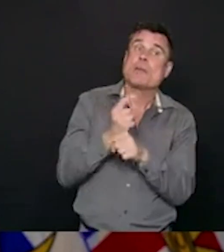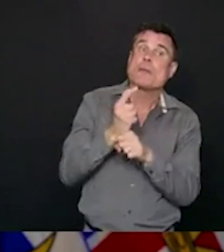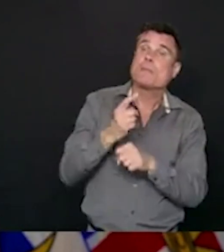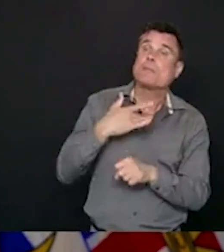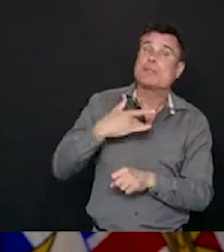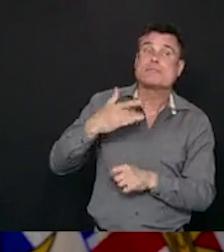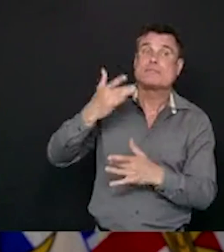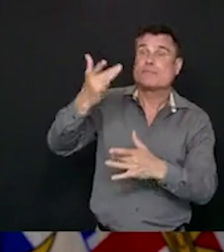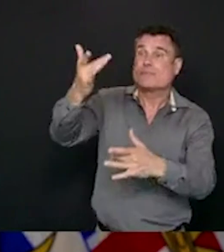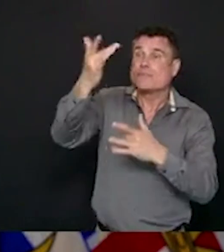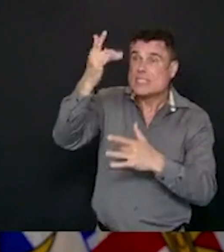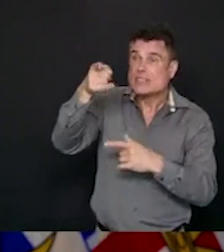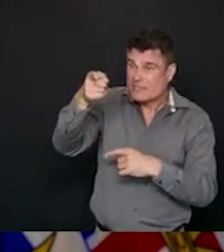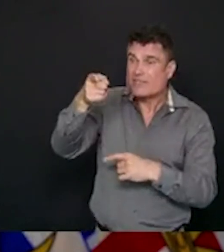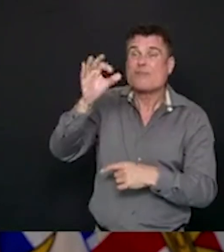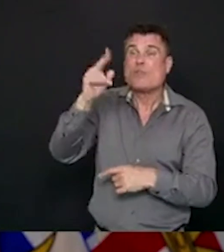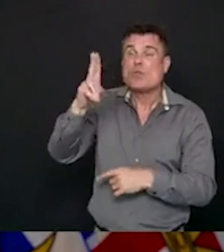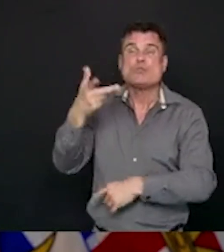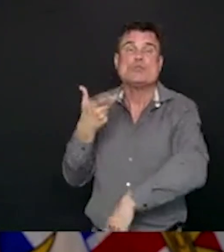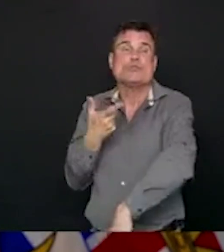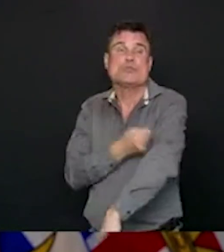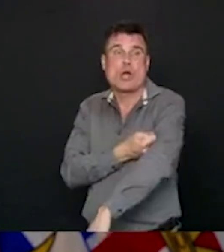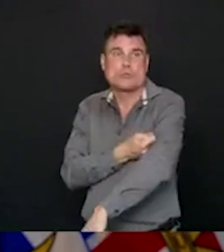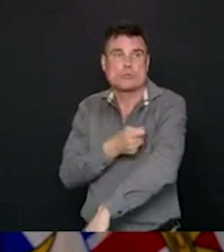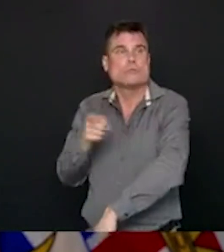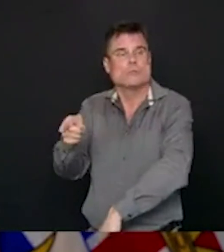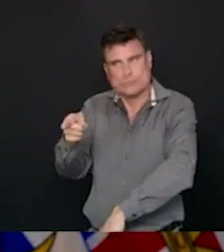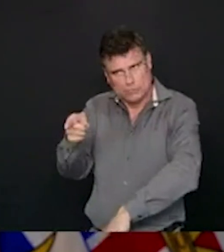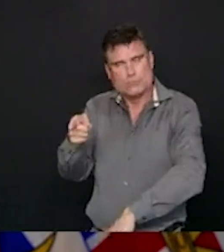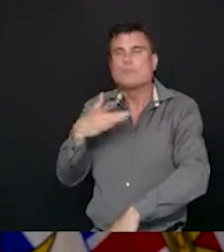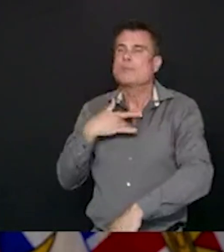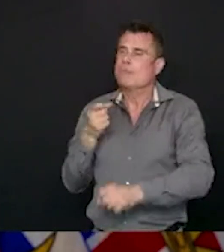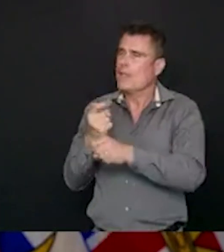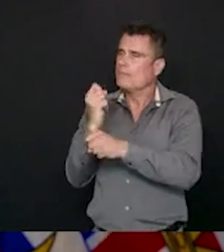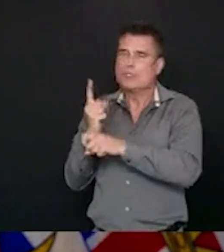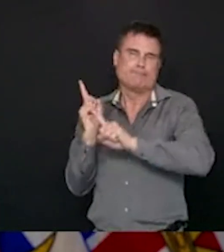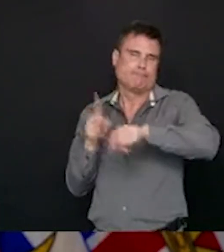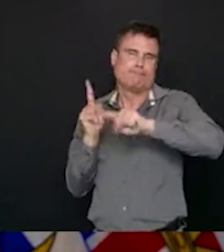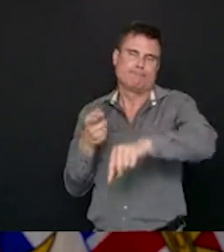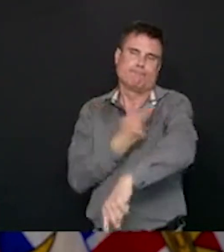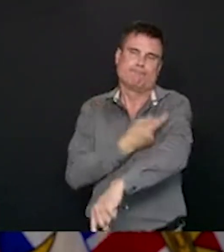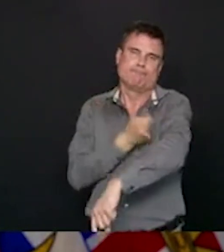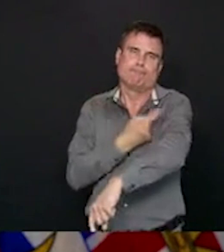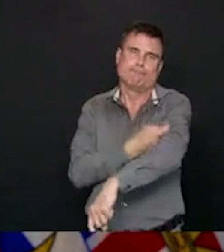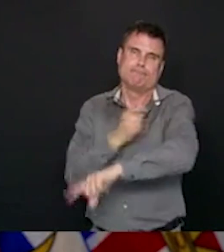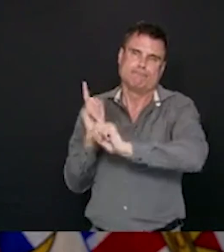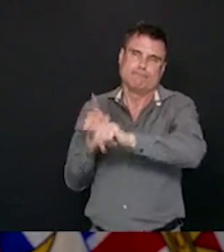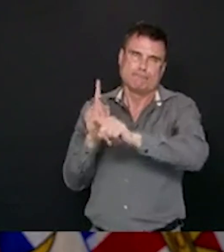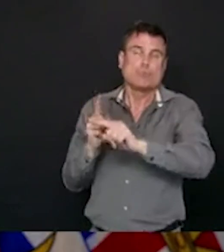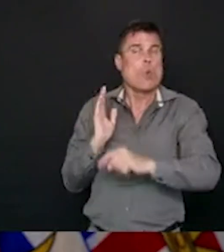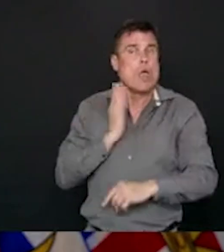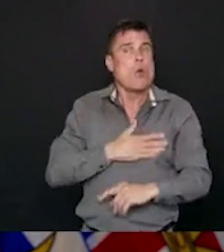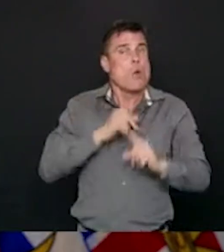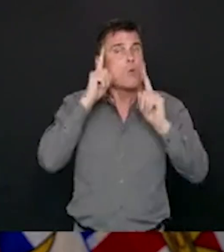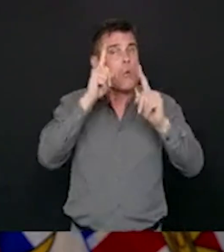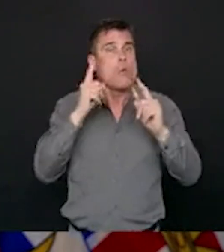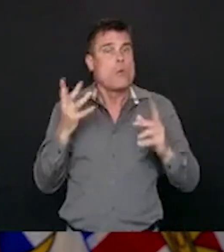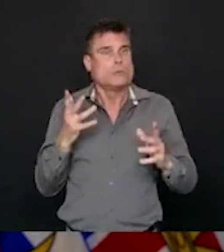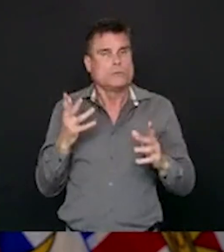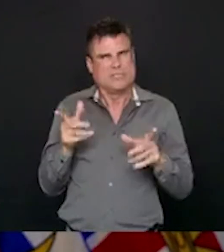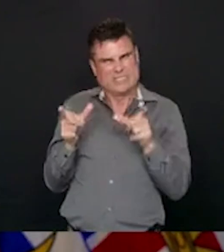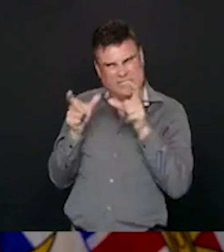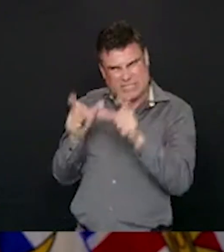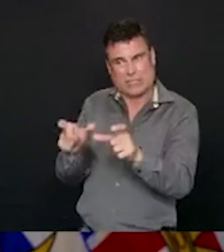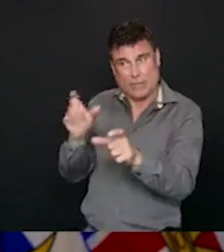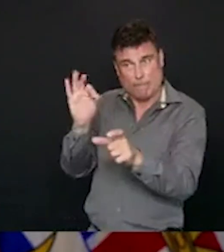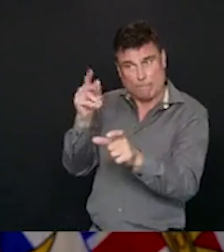prevent COVID now that we are thinking of will also prevent influenza. So we have to be mindful of that coming into the